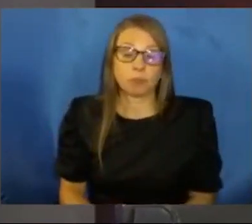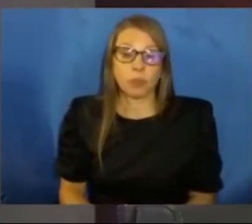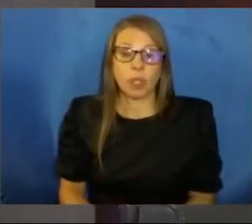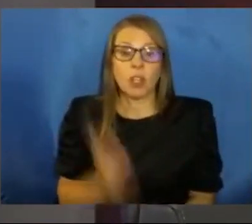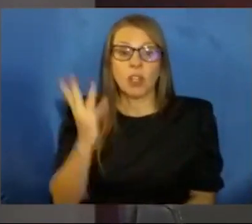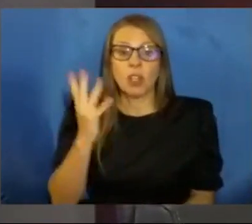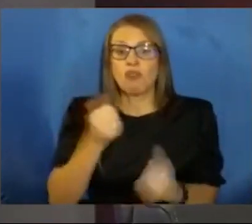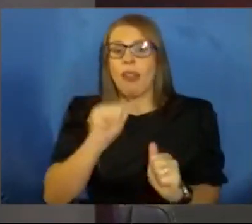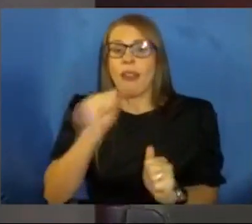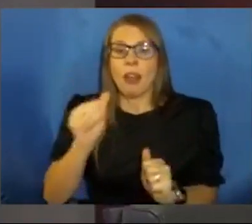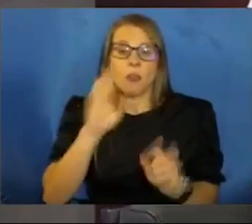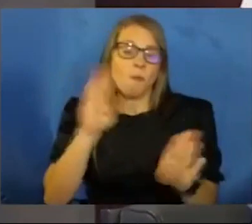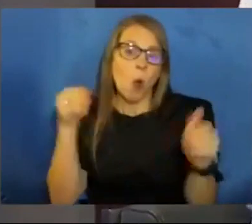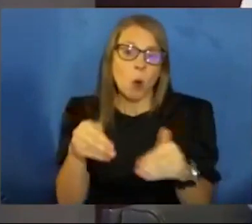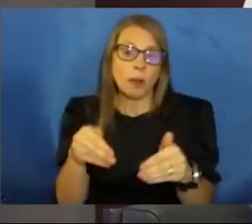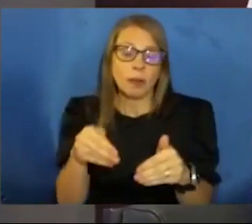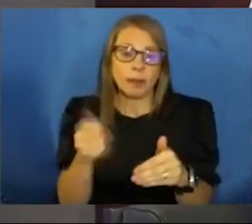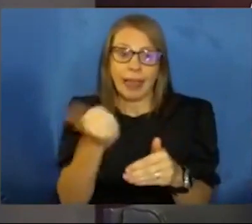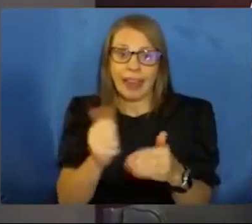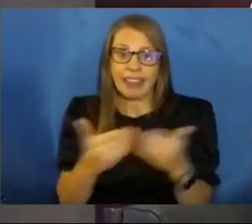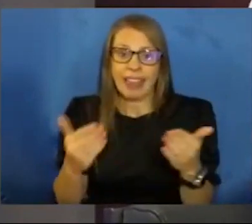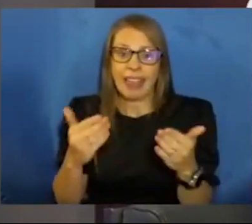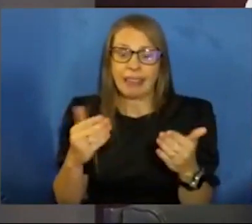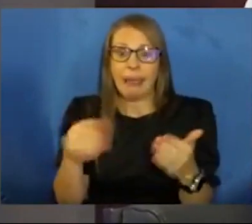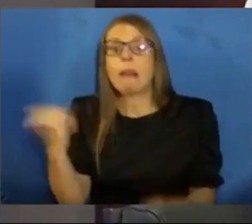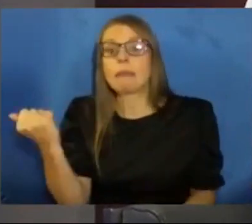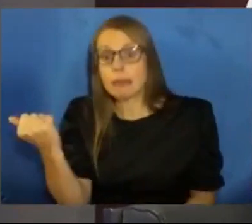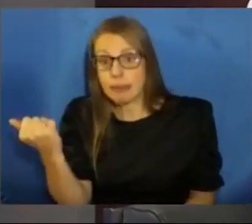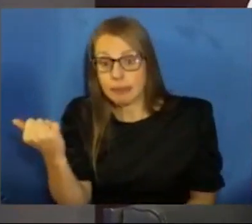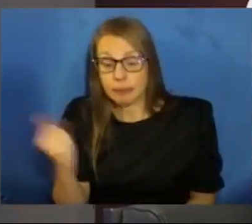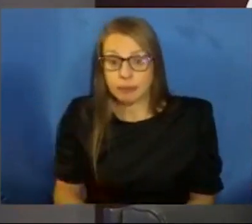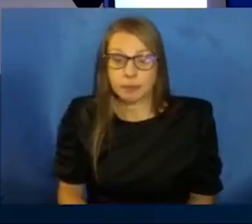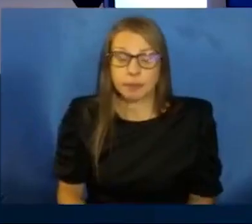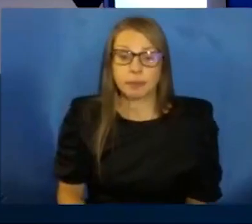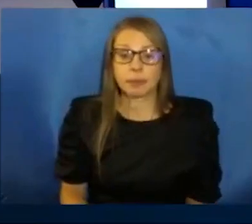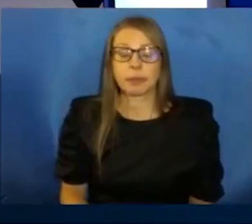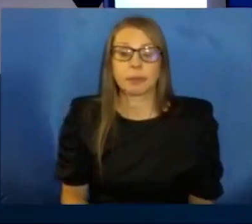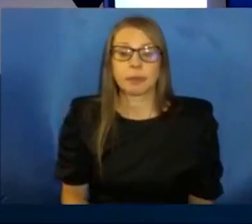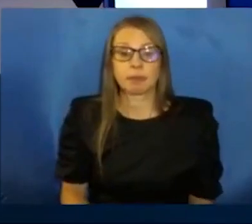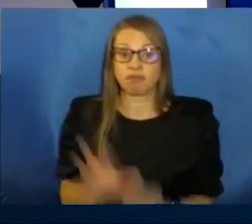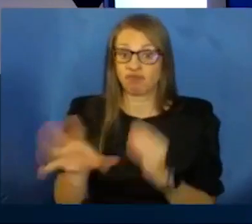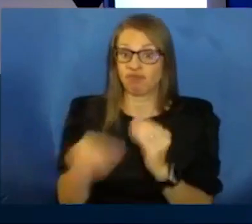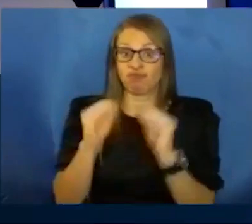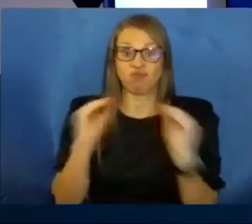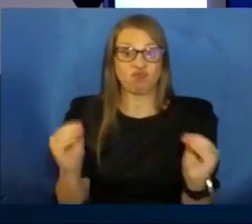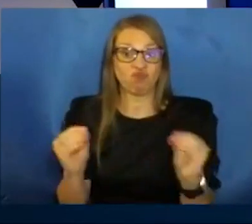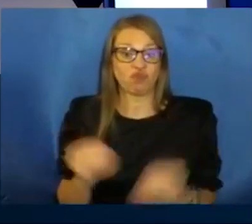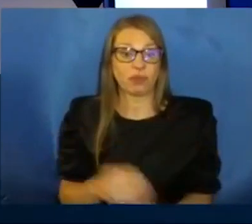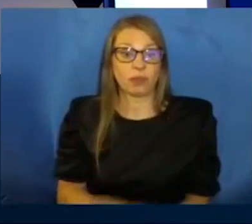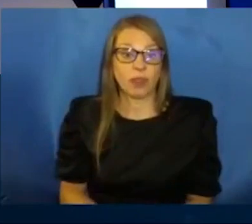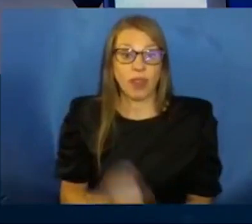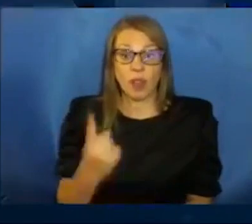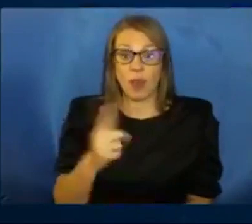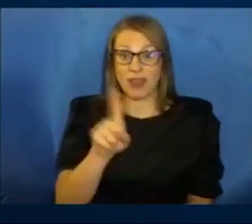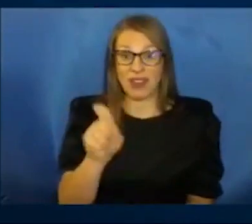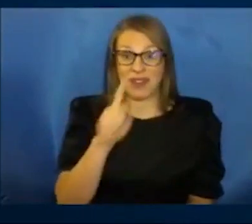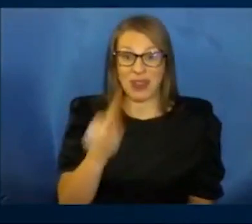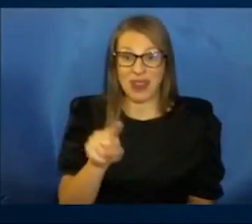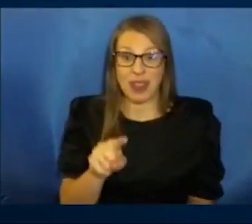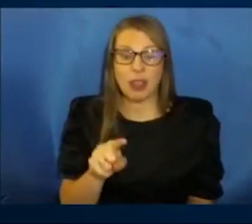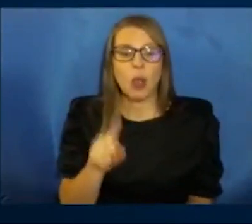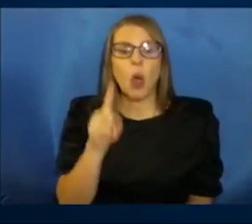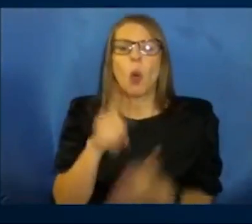go, are they getting what they need mm-hmm. where they're at? Sure. And can we provide it, and do we have the capacity? And so we really try